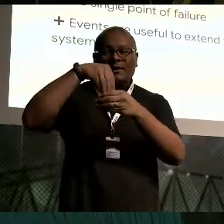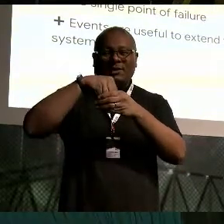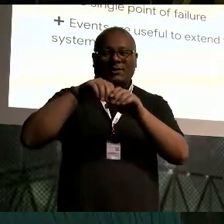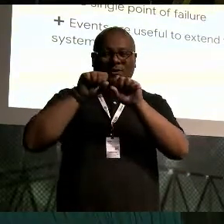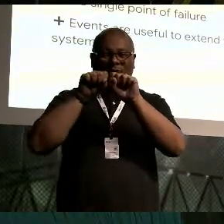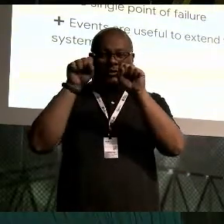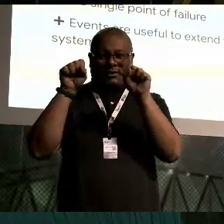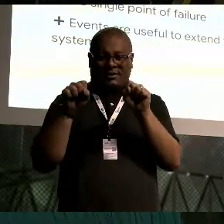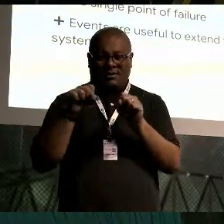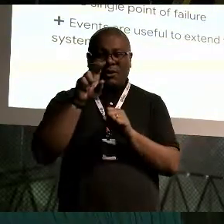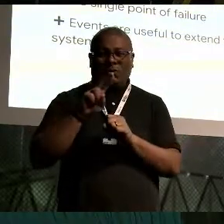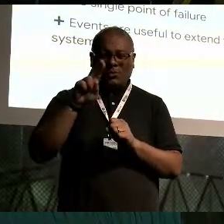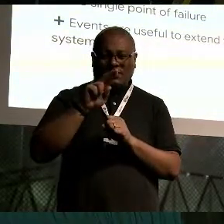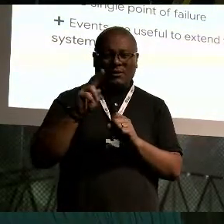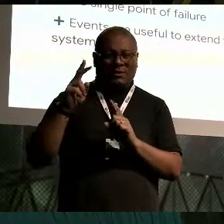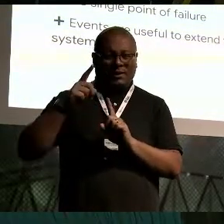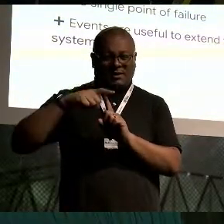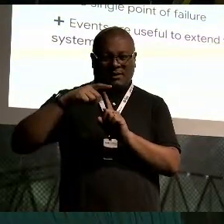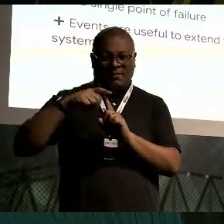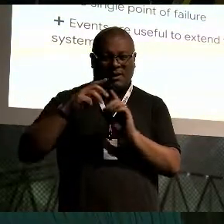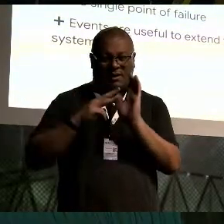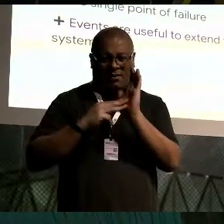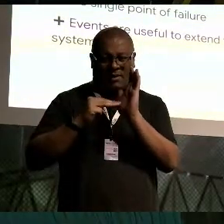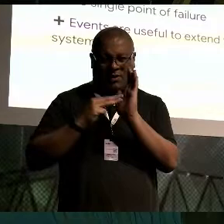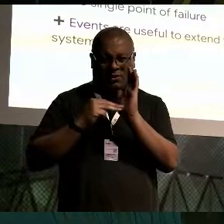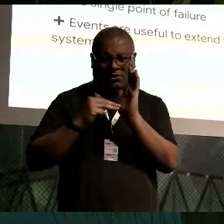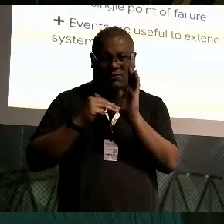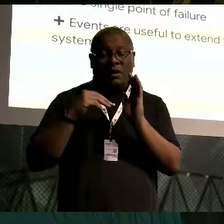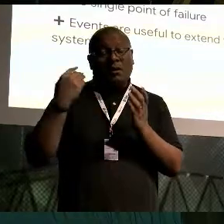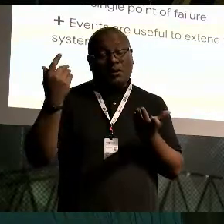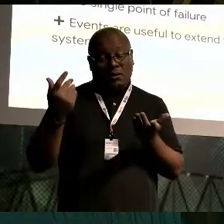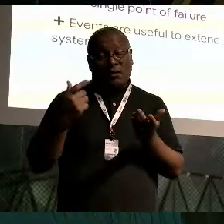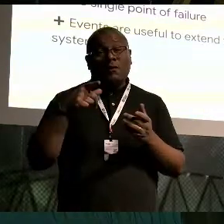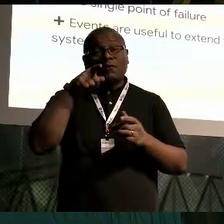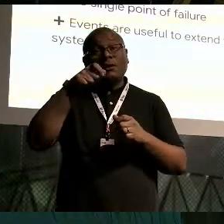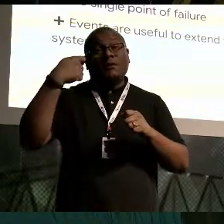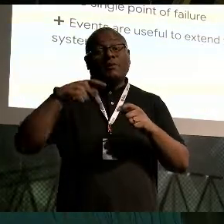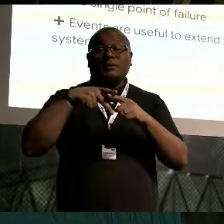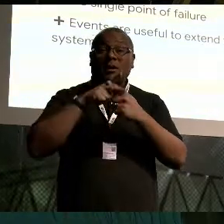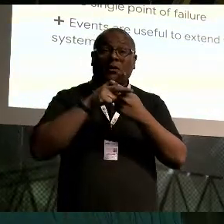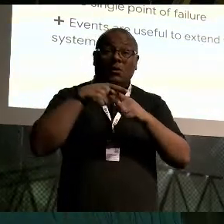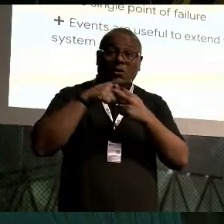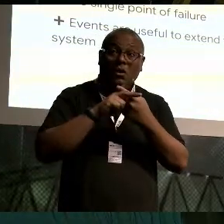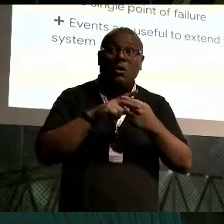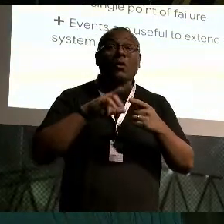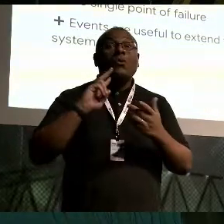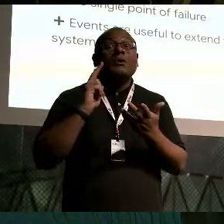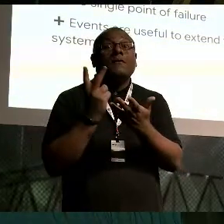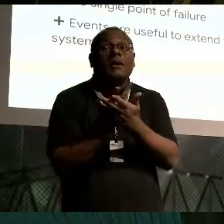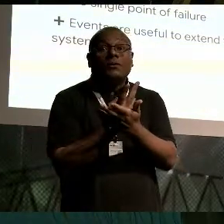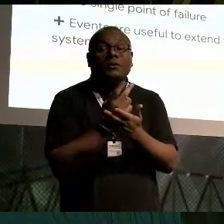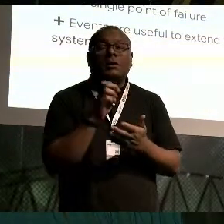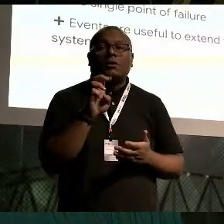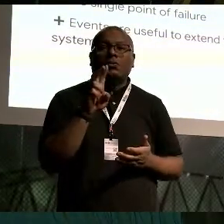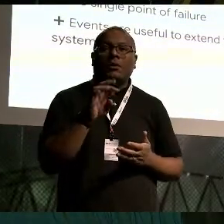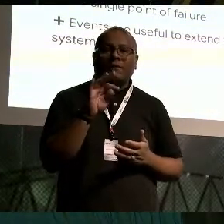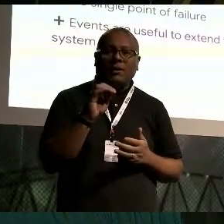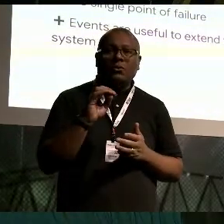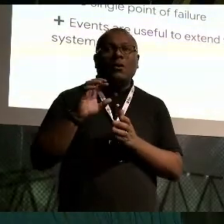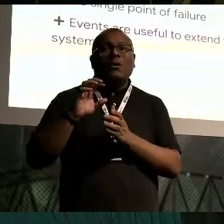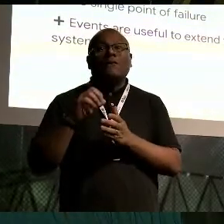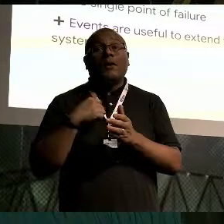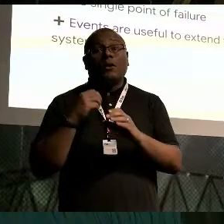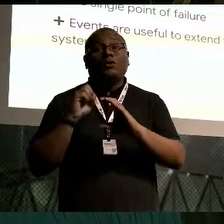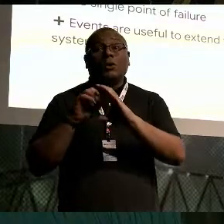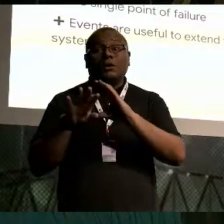you need to do is that you need to deploy that service, and then you need to configure what events that service has to get, and that's